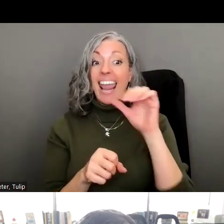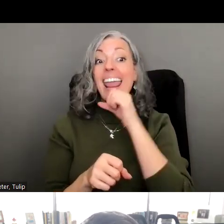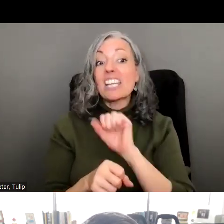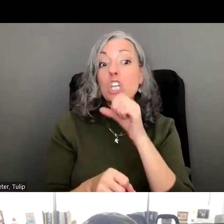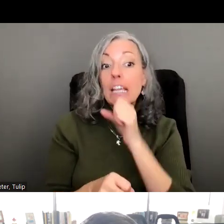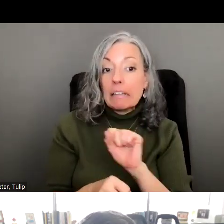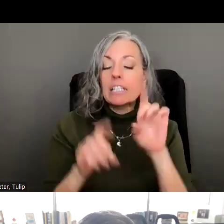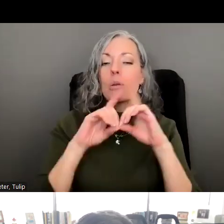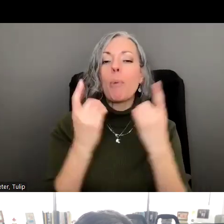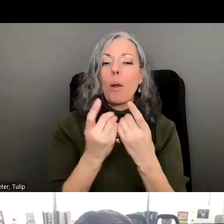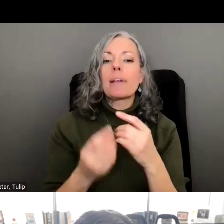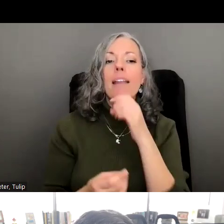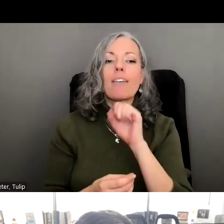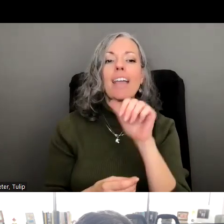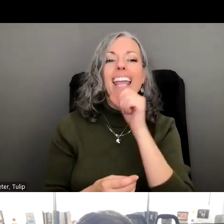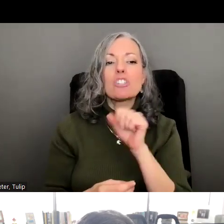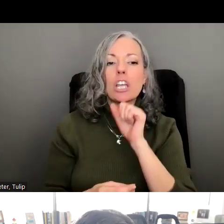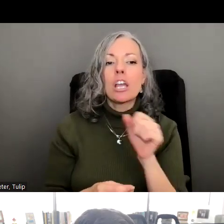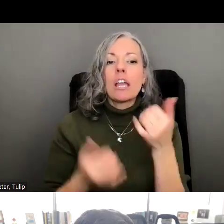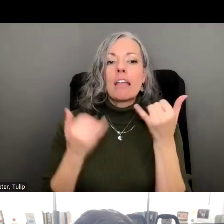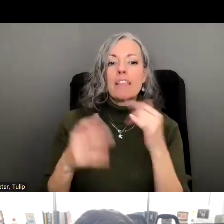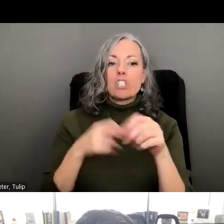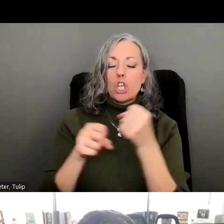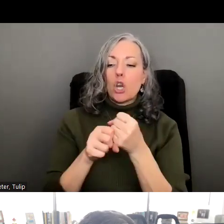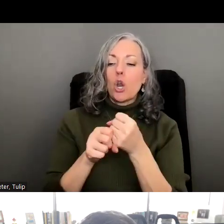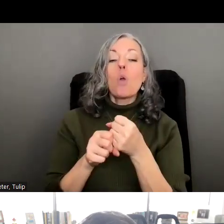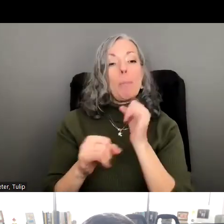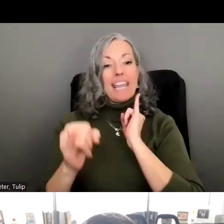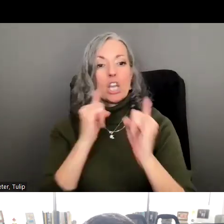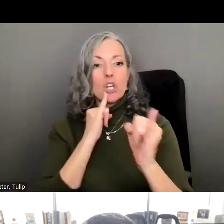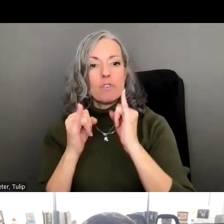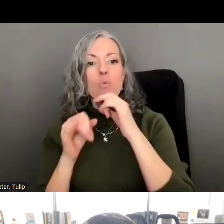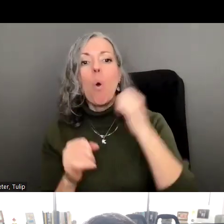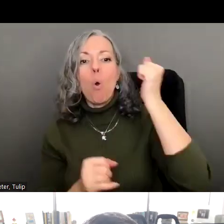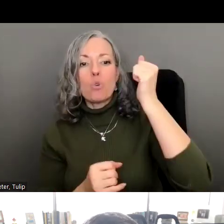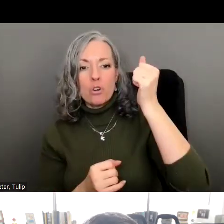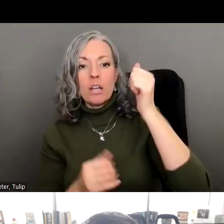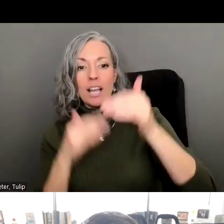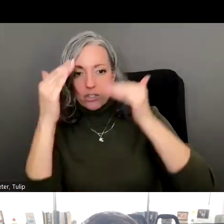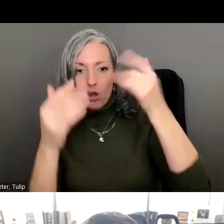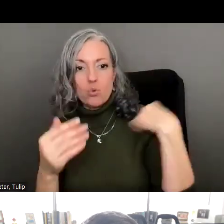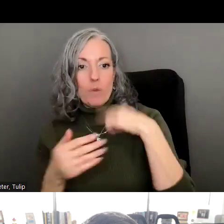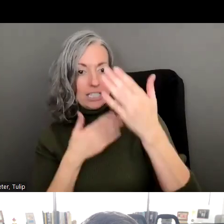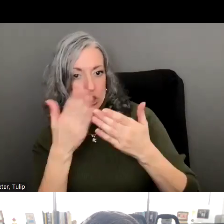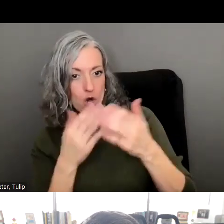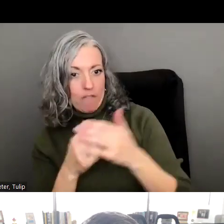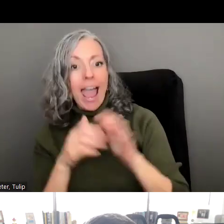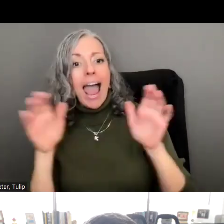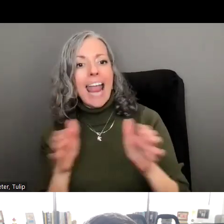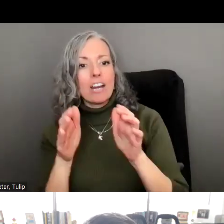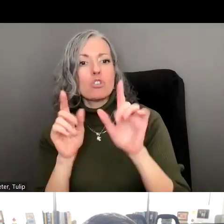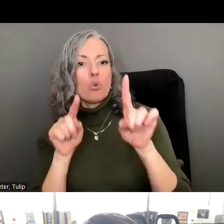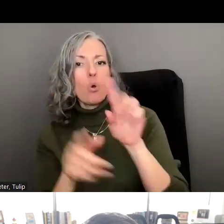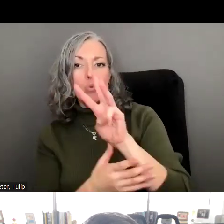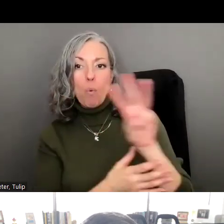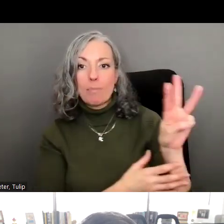of Aging will be profiling older adults that we are serving. I would encourage you to visit the aging.ca.gov